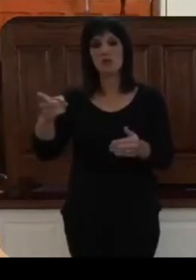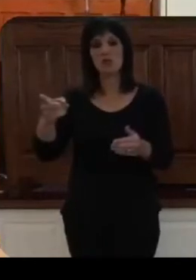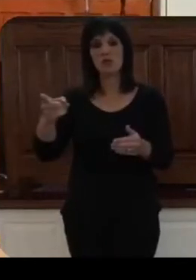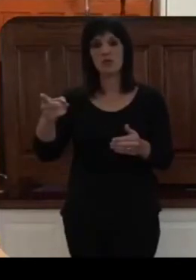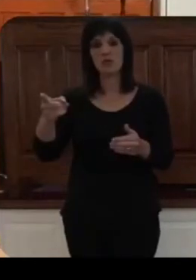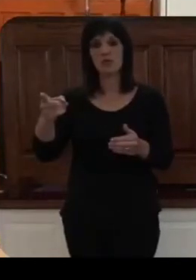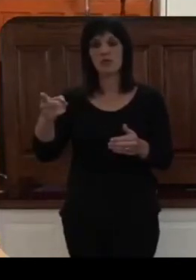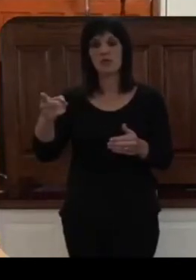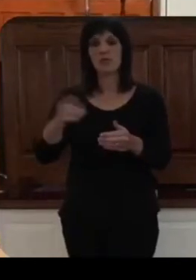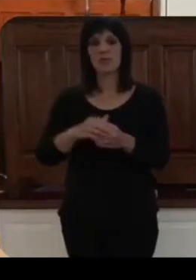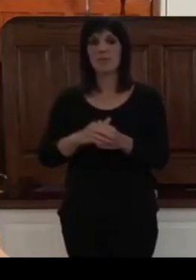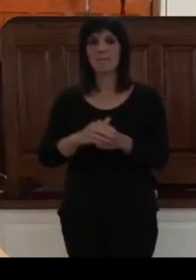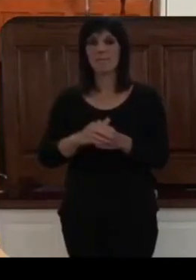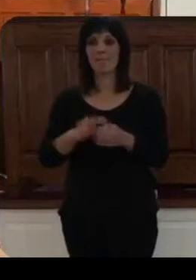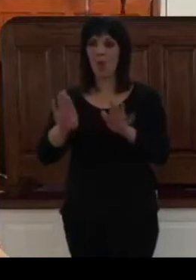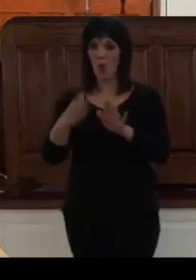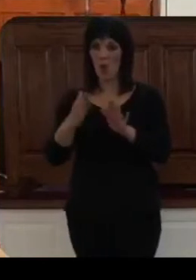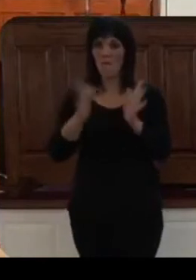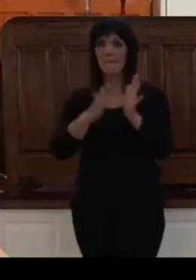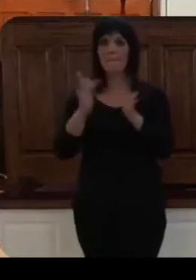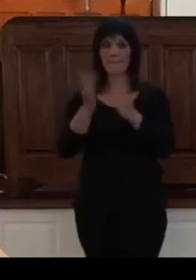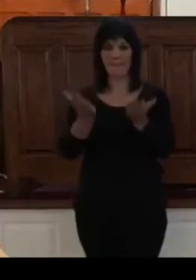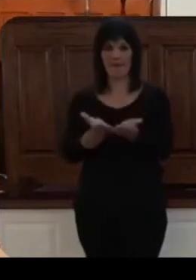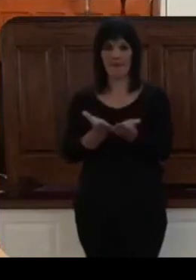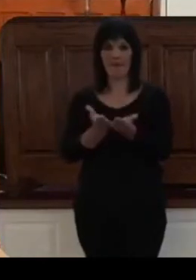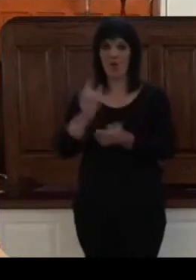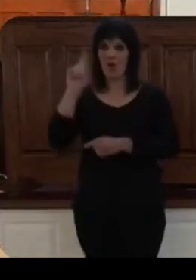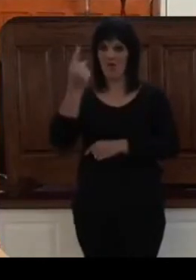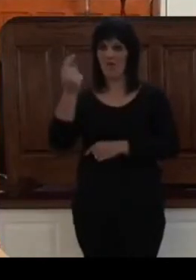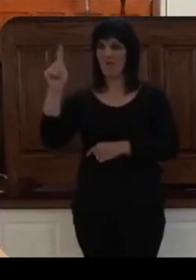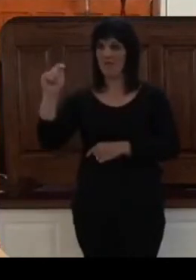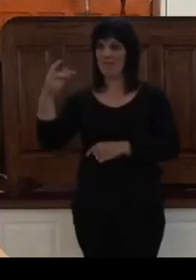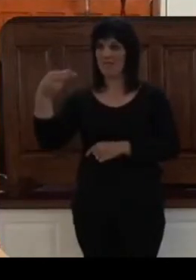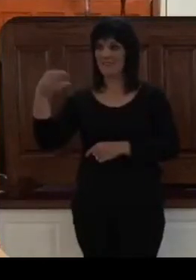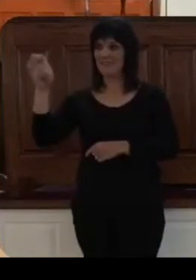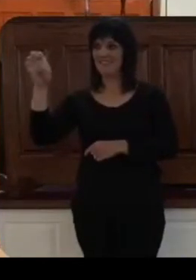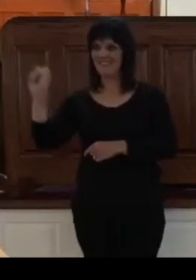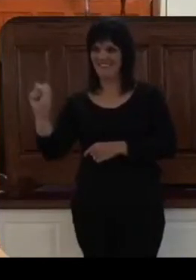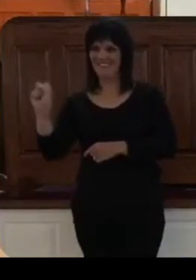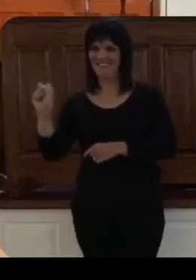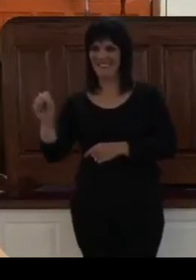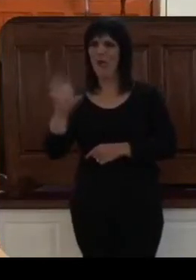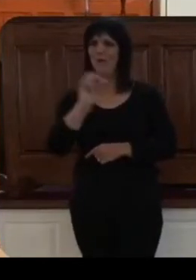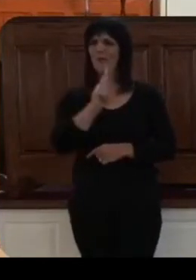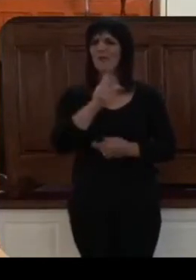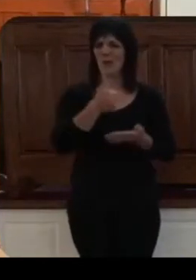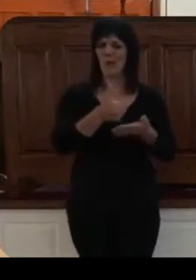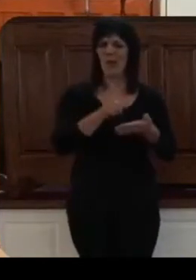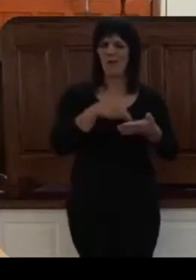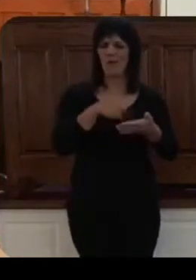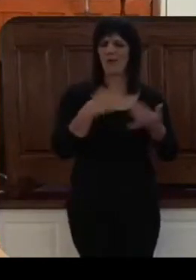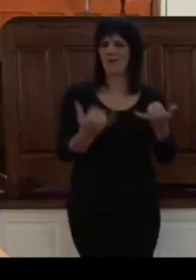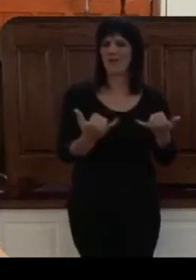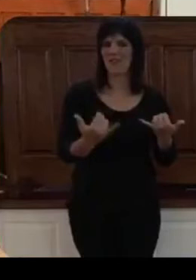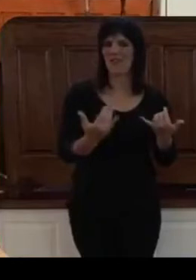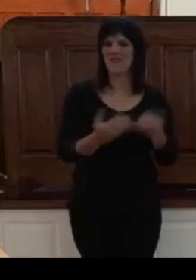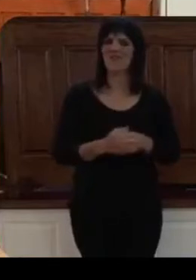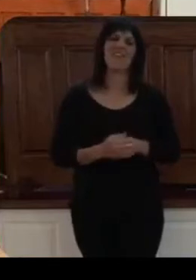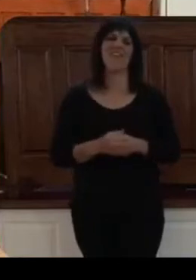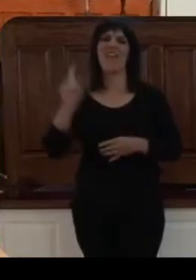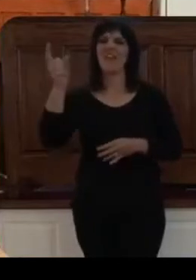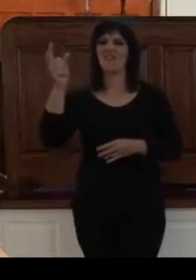over to 1 Thessalonians. And you can scroll this time. It's perfectly legal. And get to 1 Thessalonians chapter